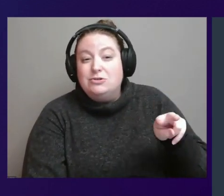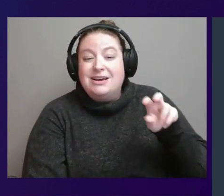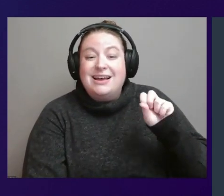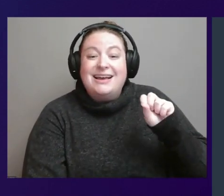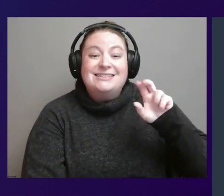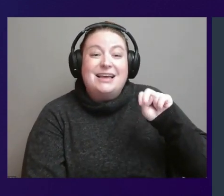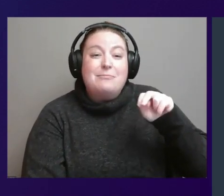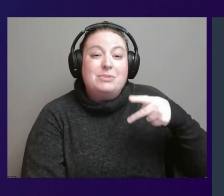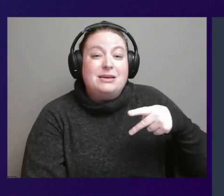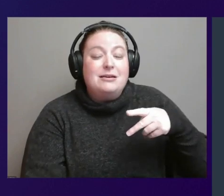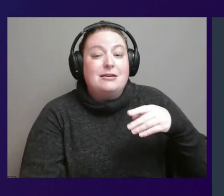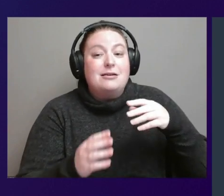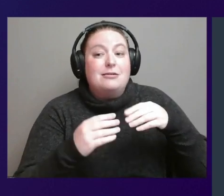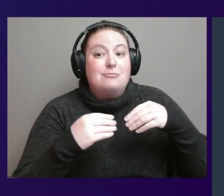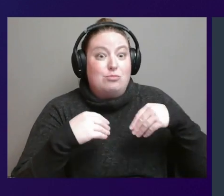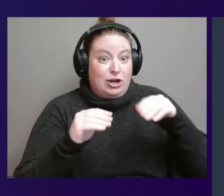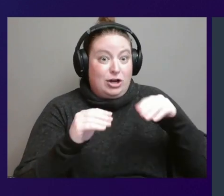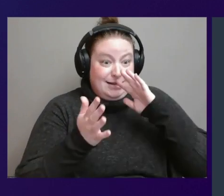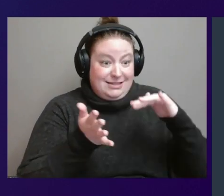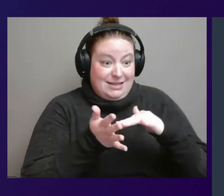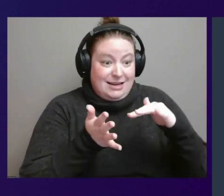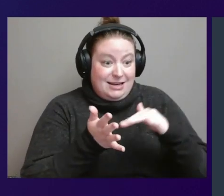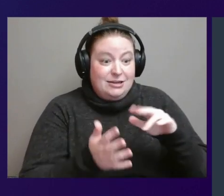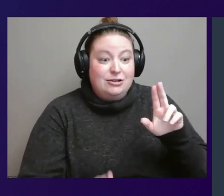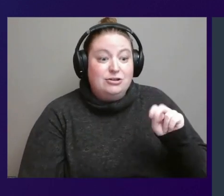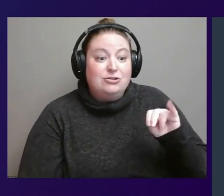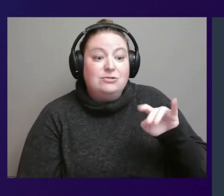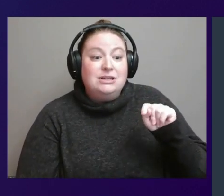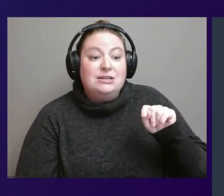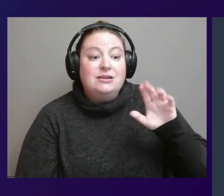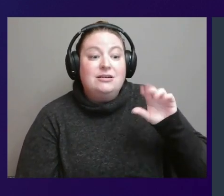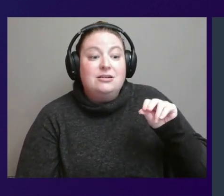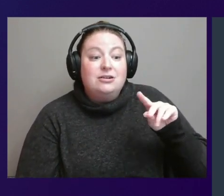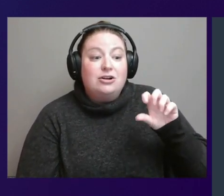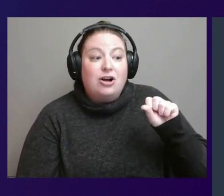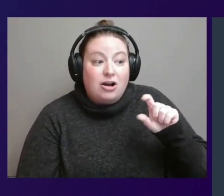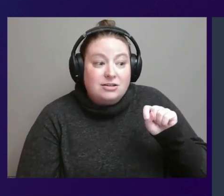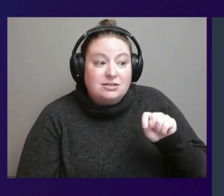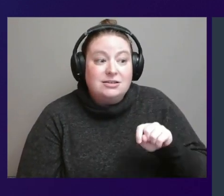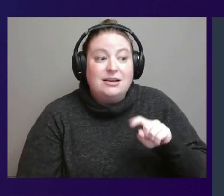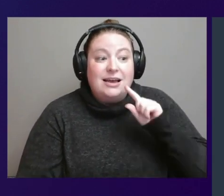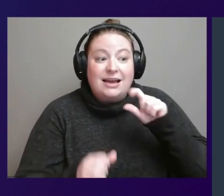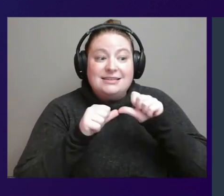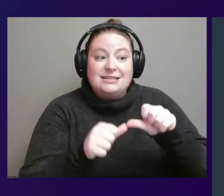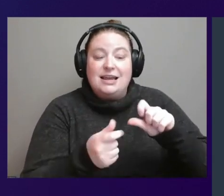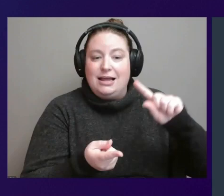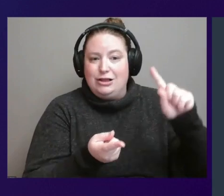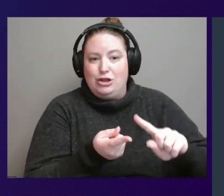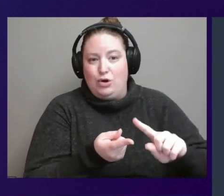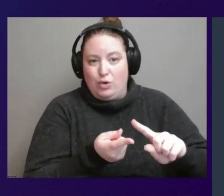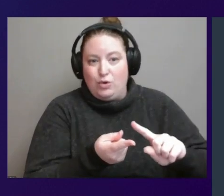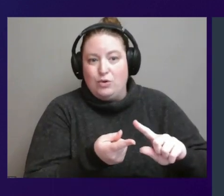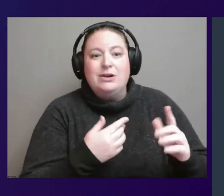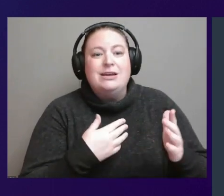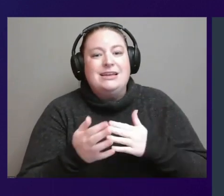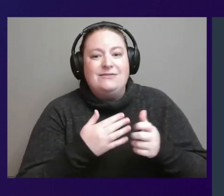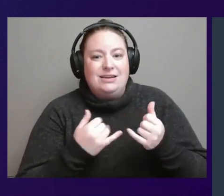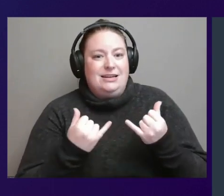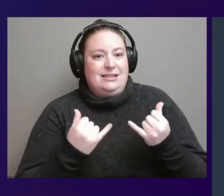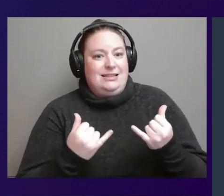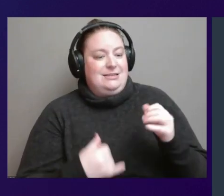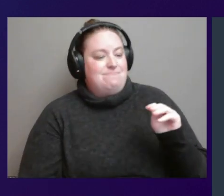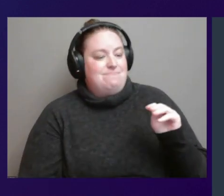that unit costs for public cloud infrastructure have stayed low, even in this macroeconomic